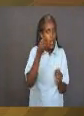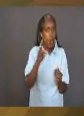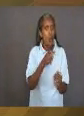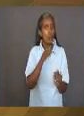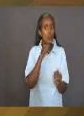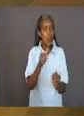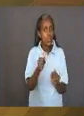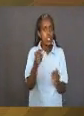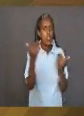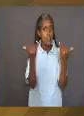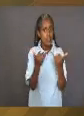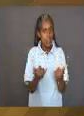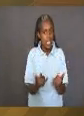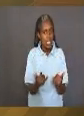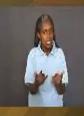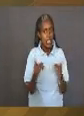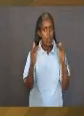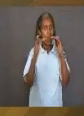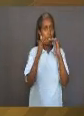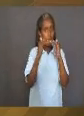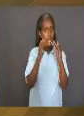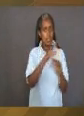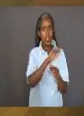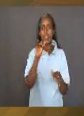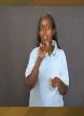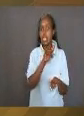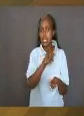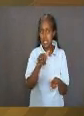not figures were congruent and similar.